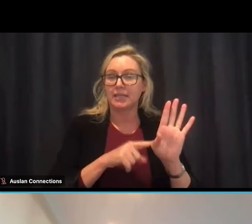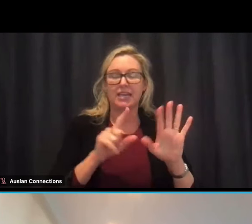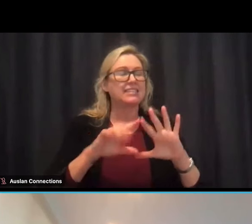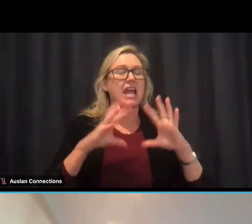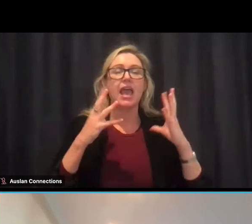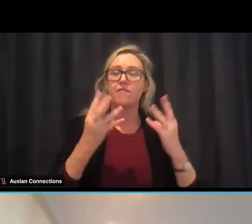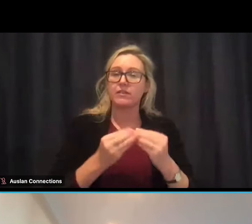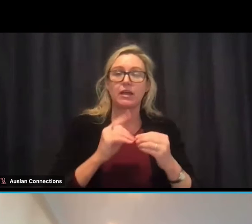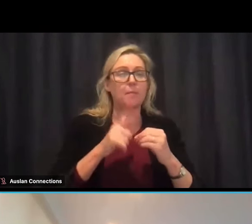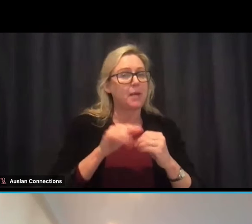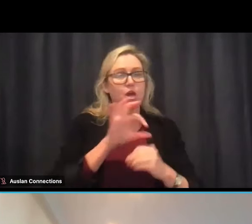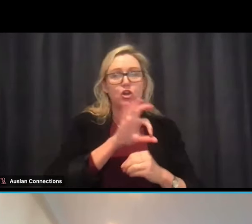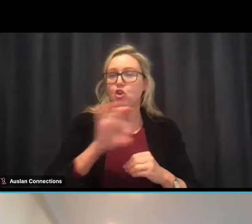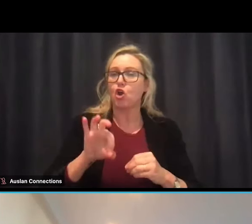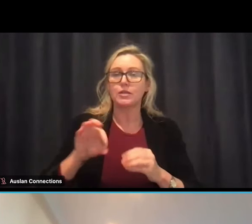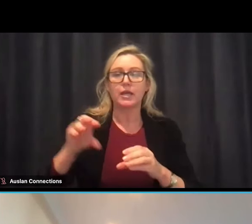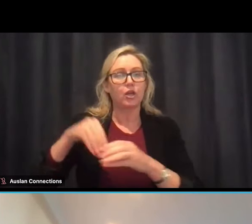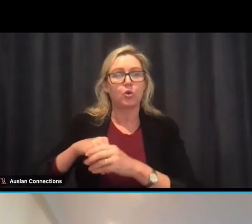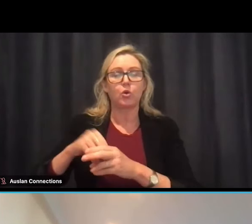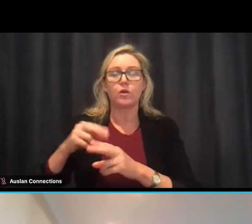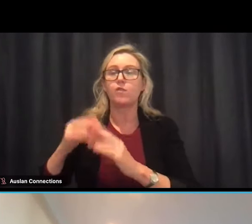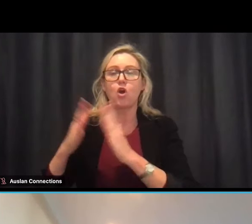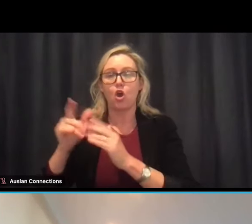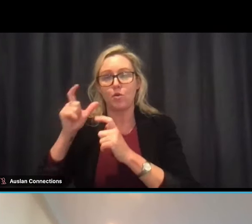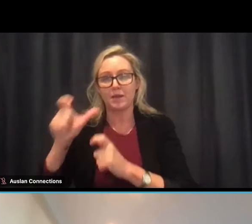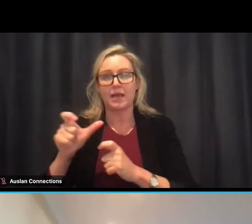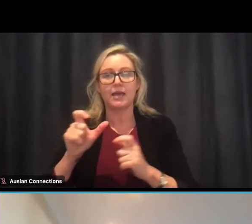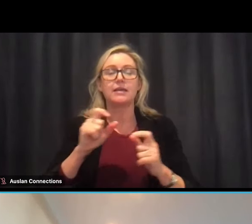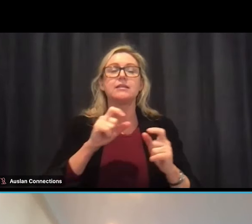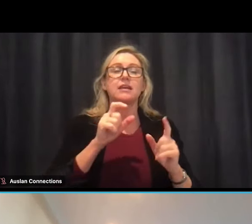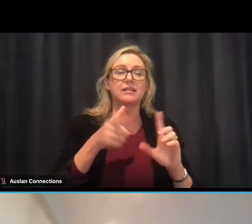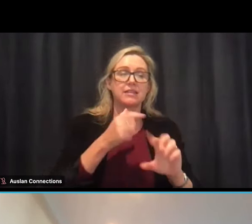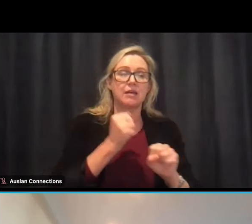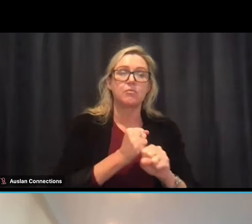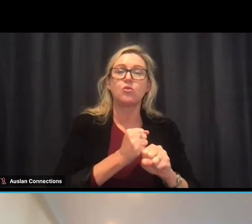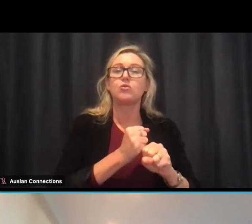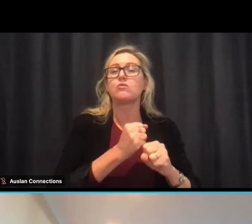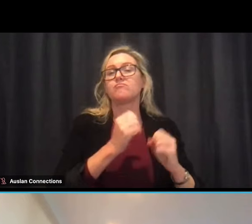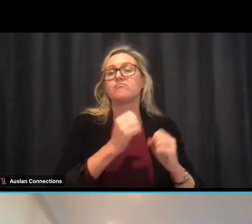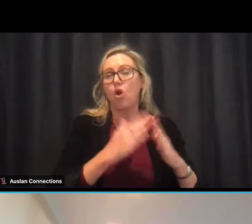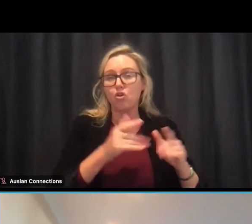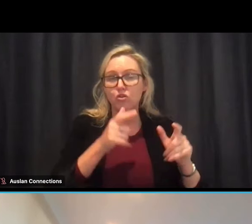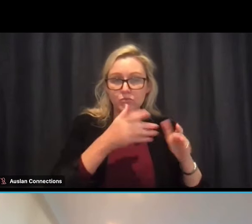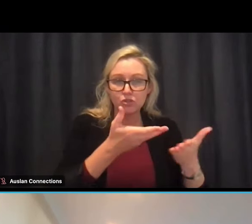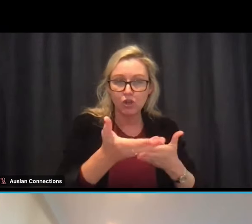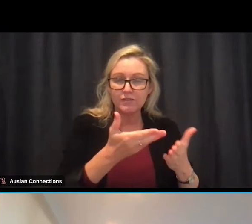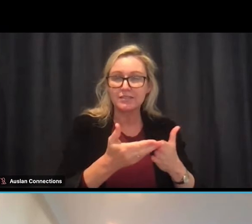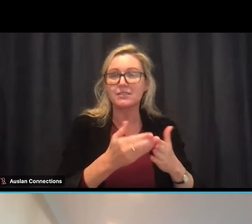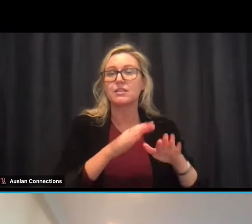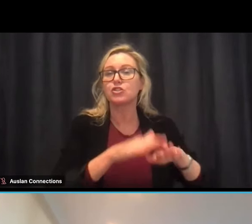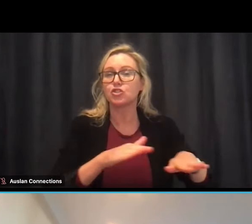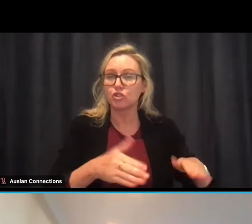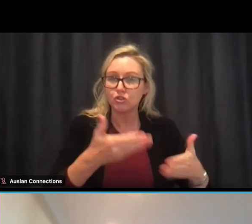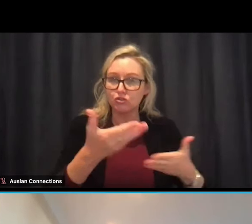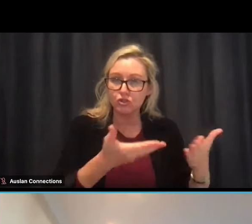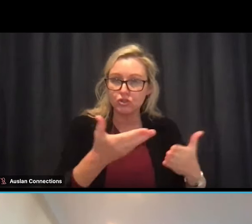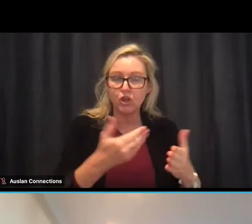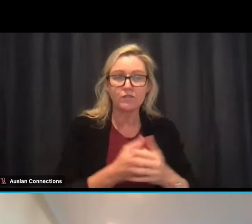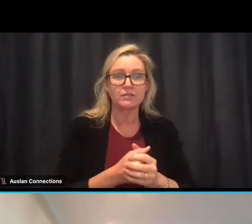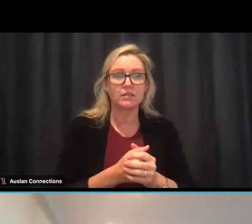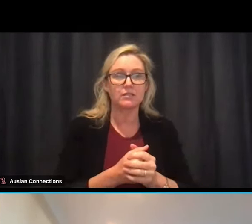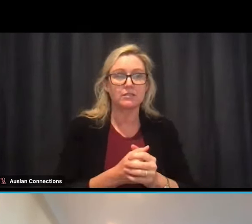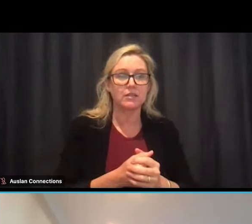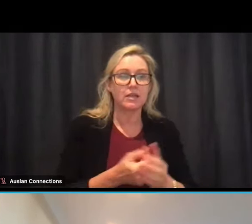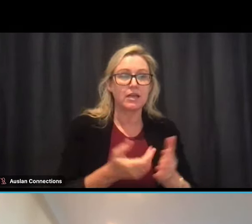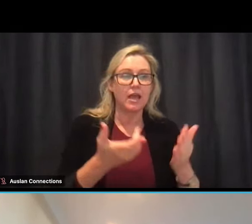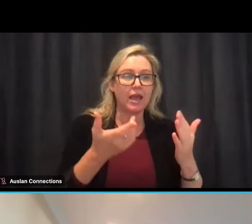in other words, it includes CHSP, disability services, children's services, and retirement is your independent living